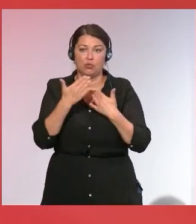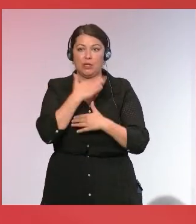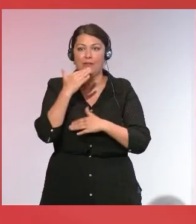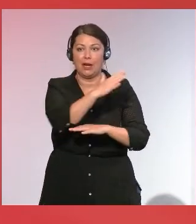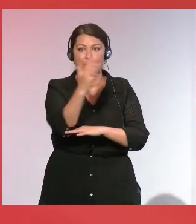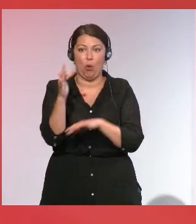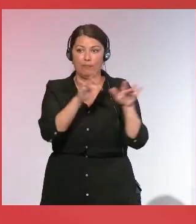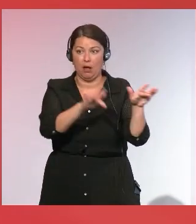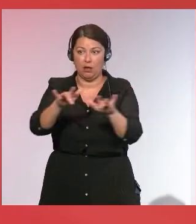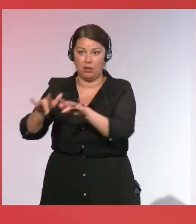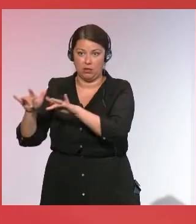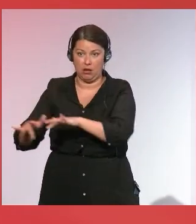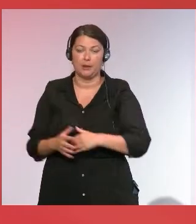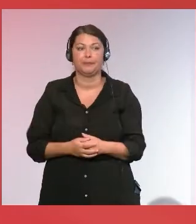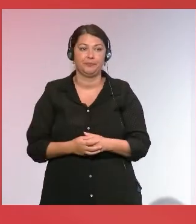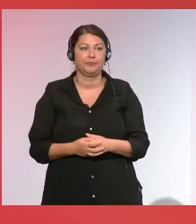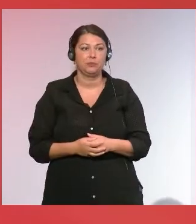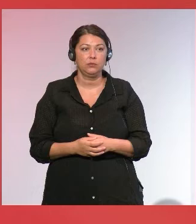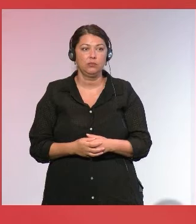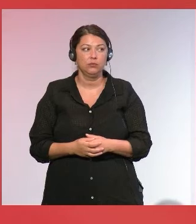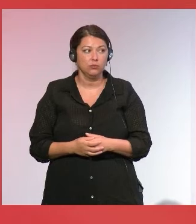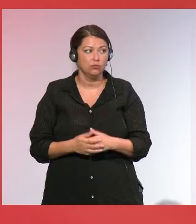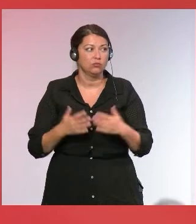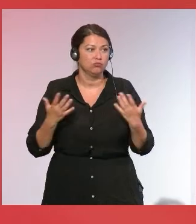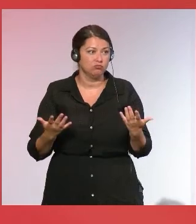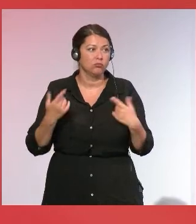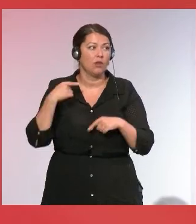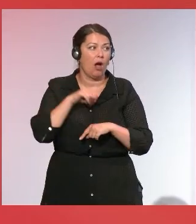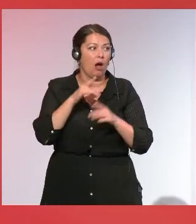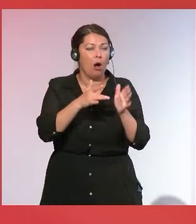increase in the frequency and severity of people's hay fever symptoms.